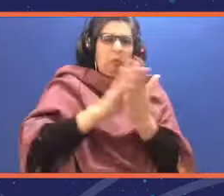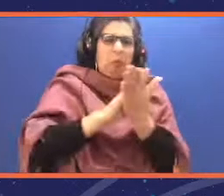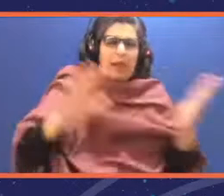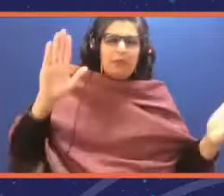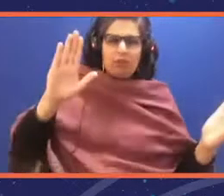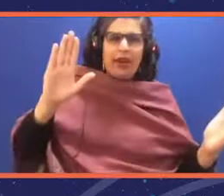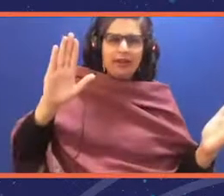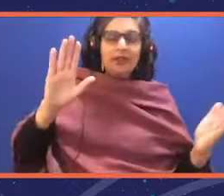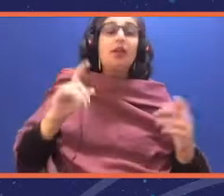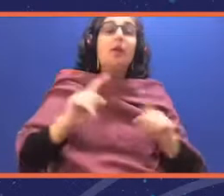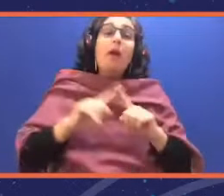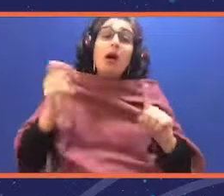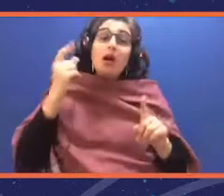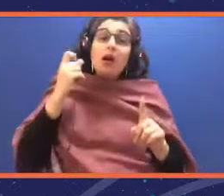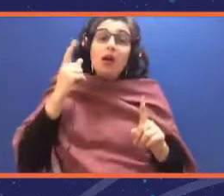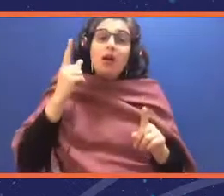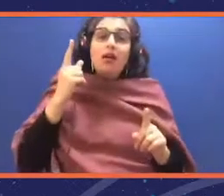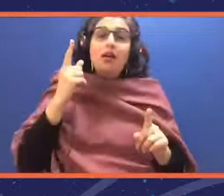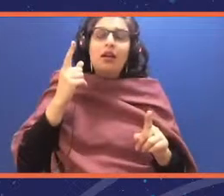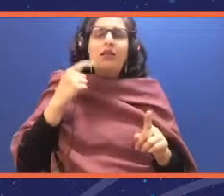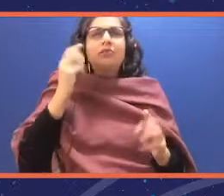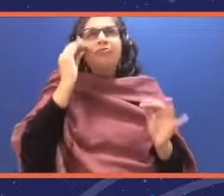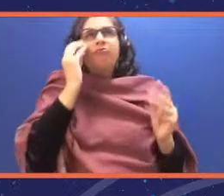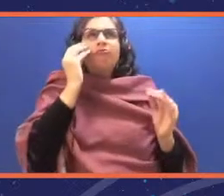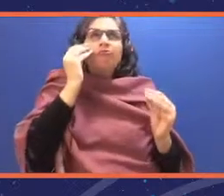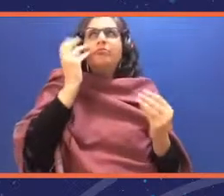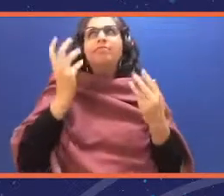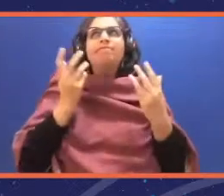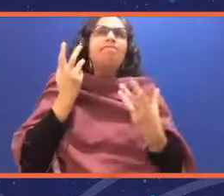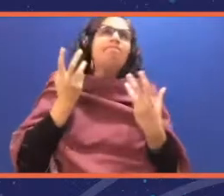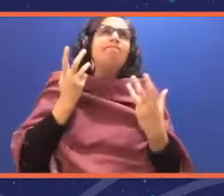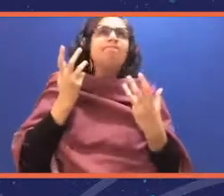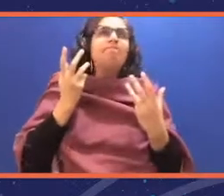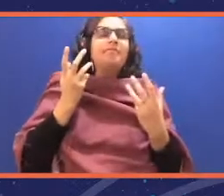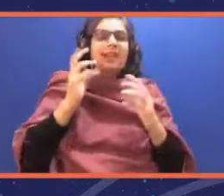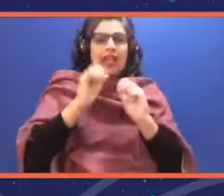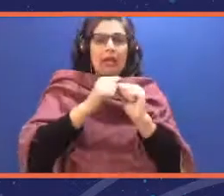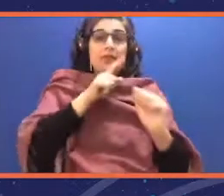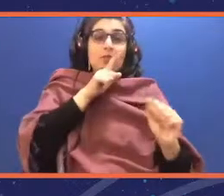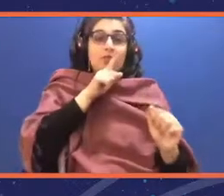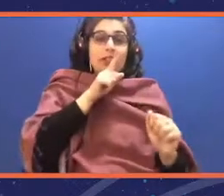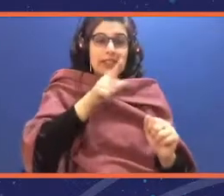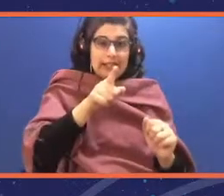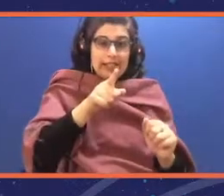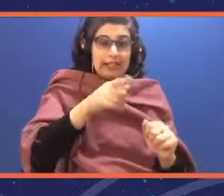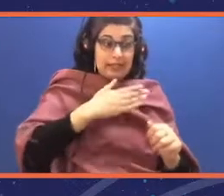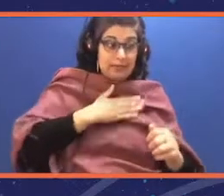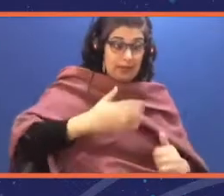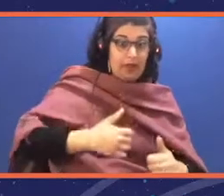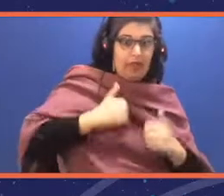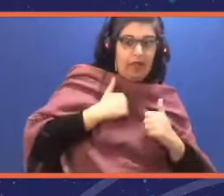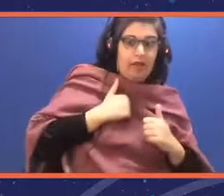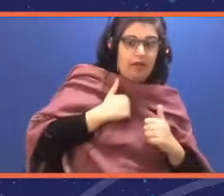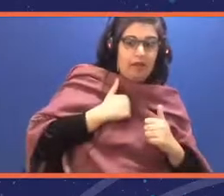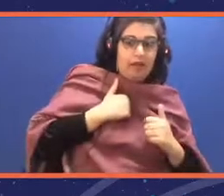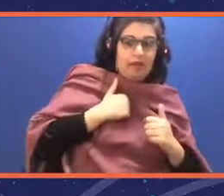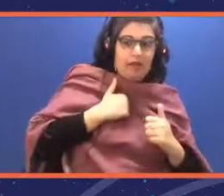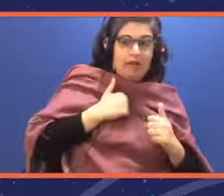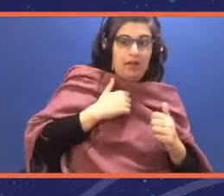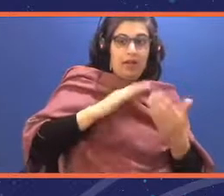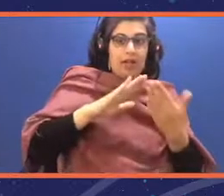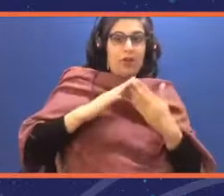What I started really thinking about is how these realities, at least in my life, right, of being a community healthcare